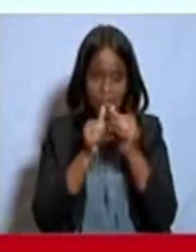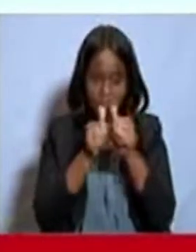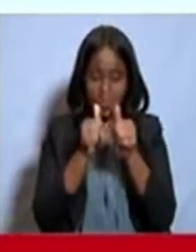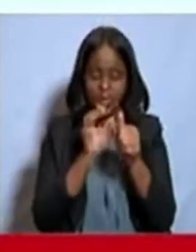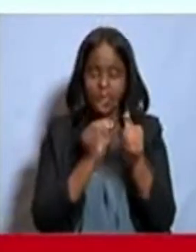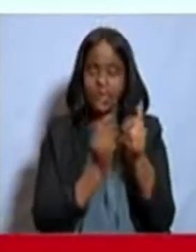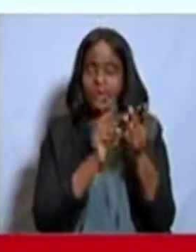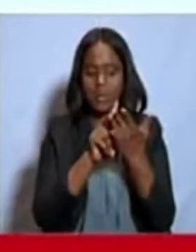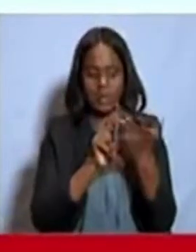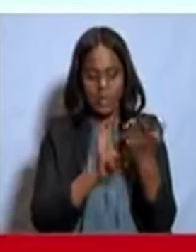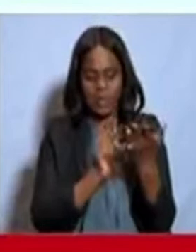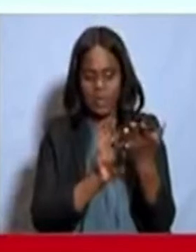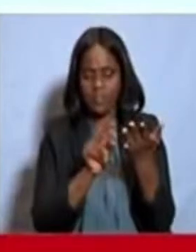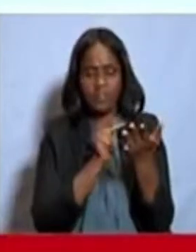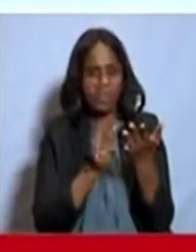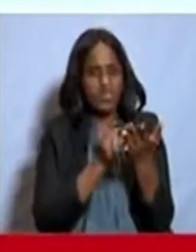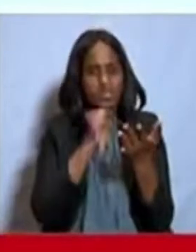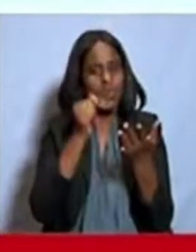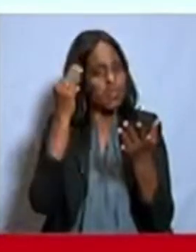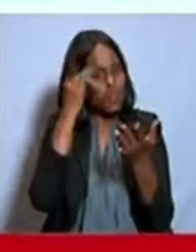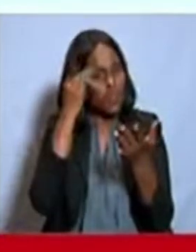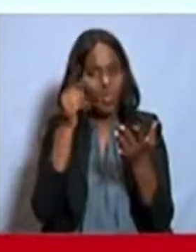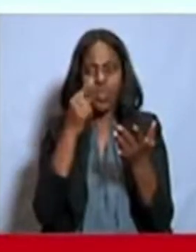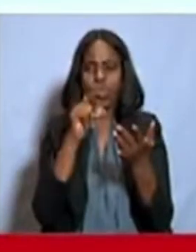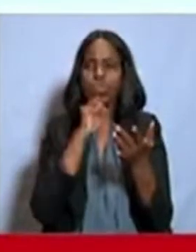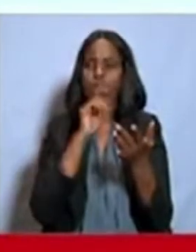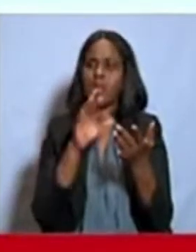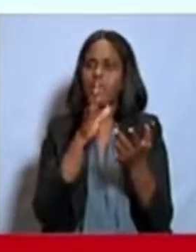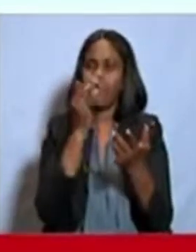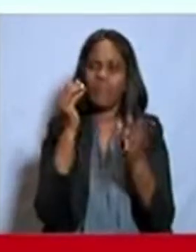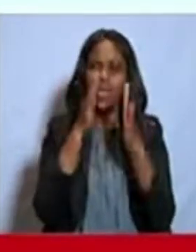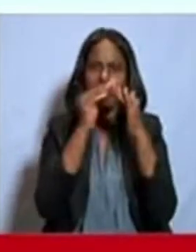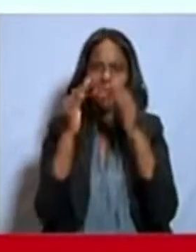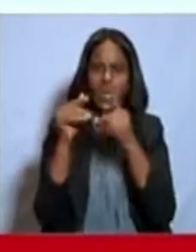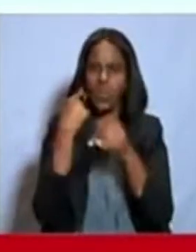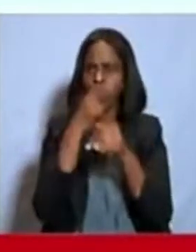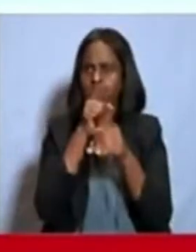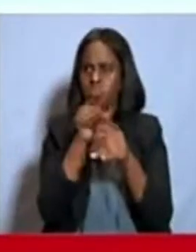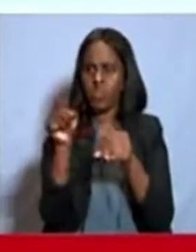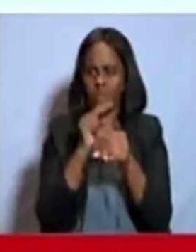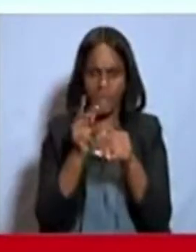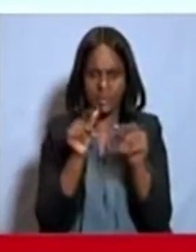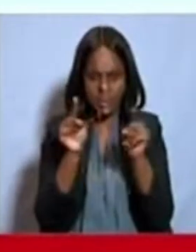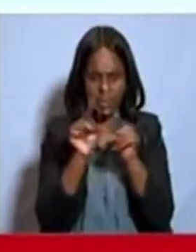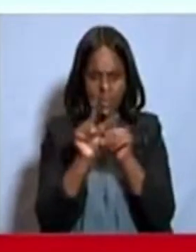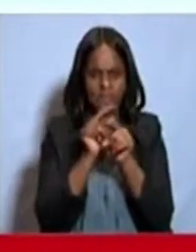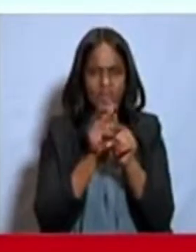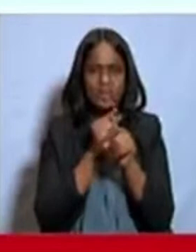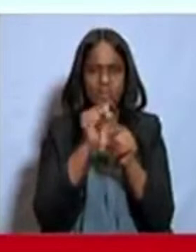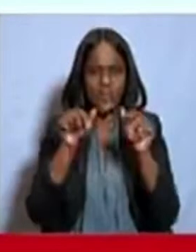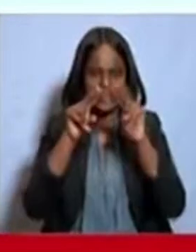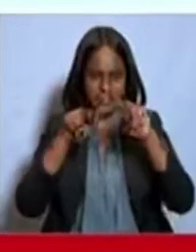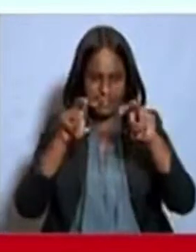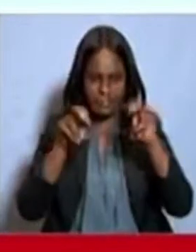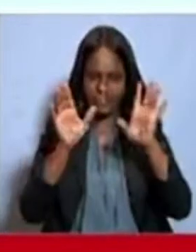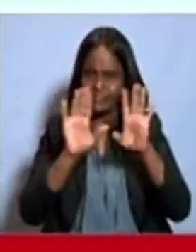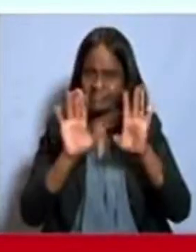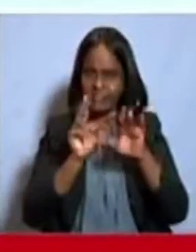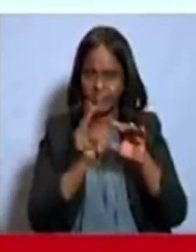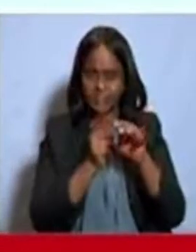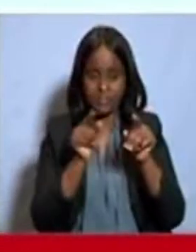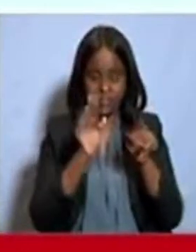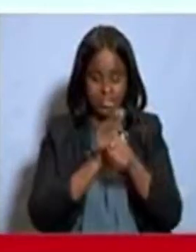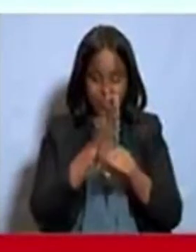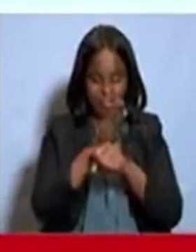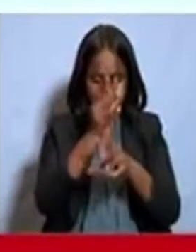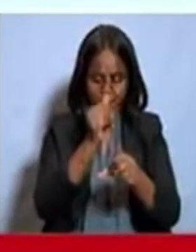our records, we do not know who the owners of these houses are, and we have not investigated it since we got